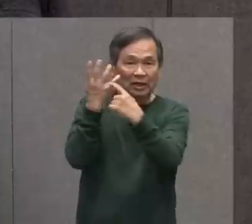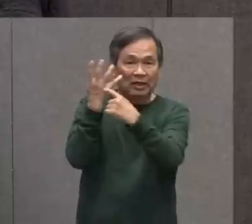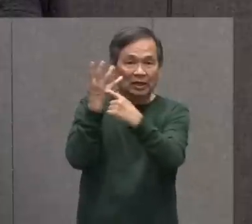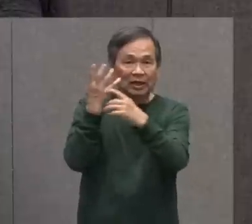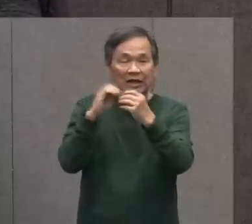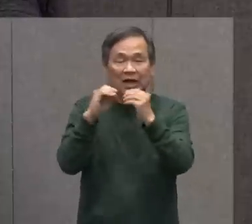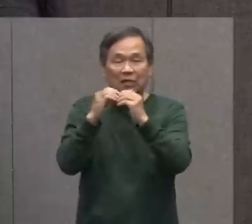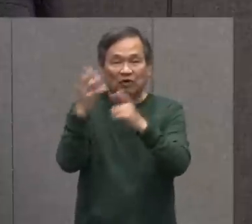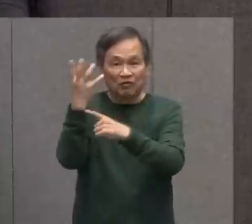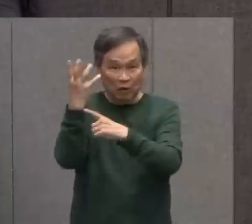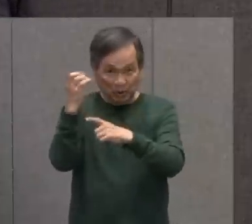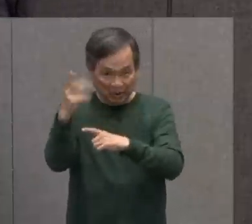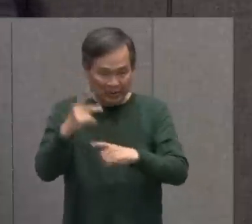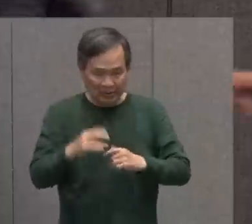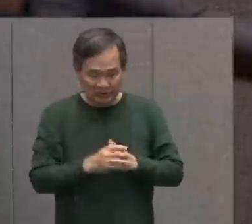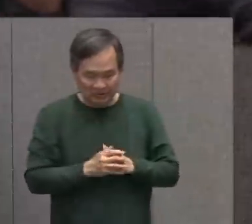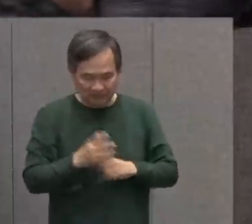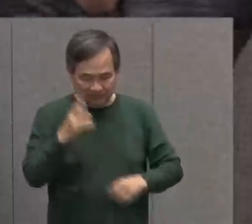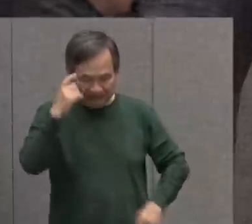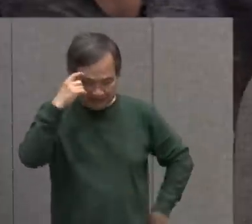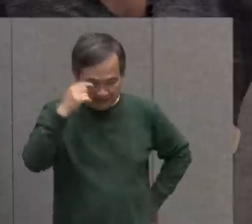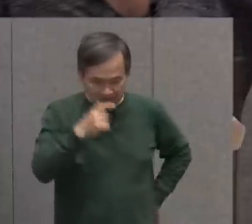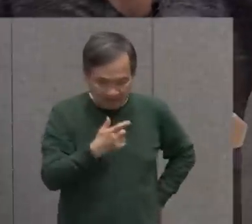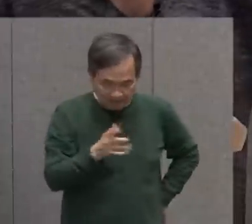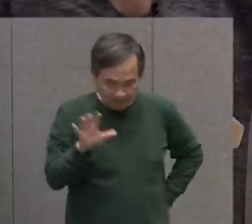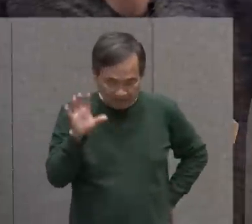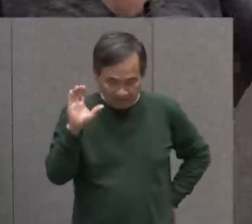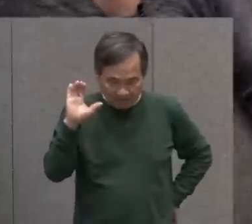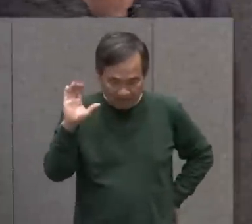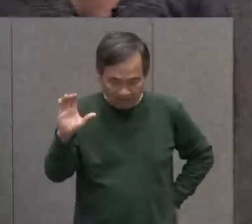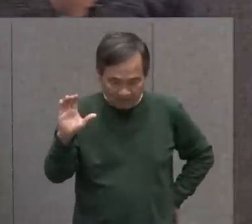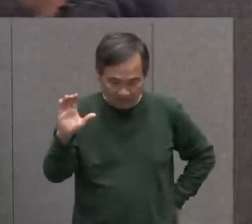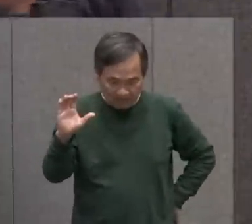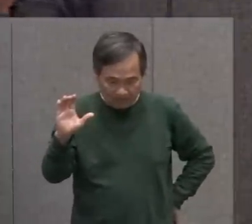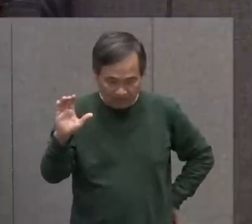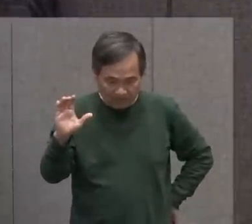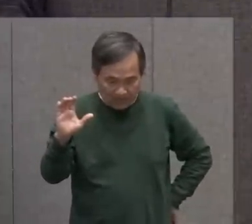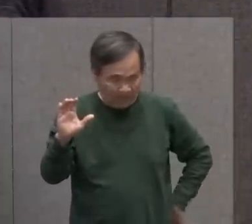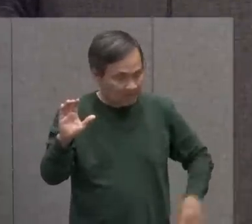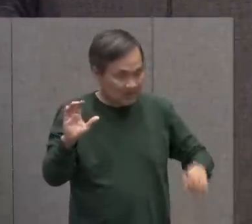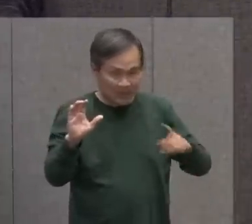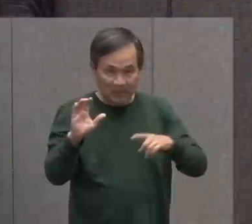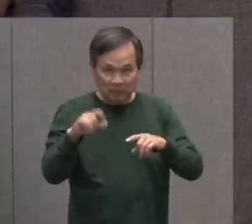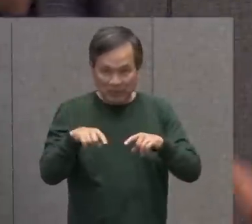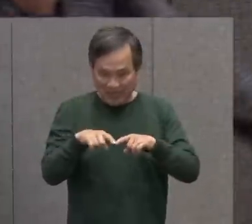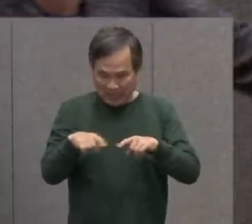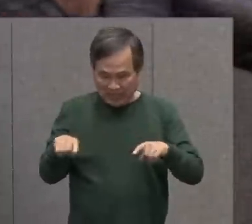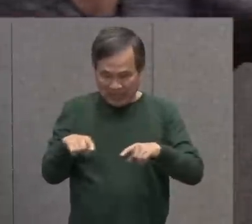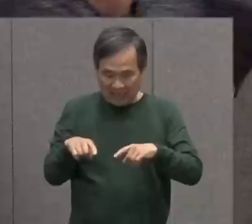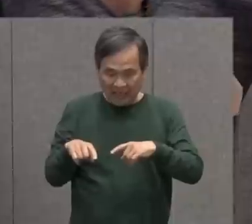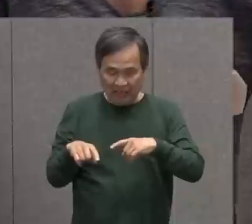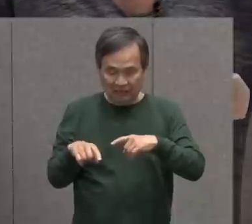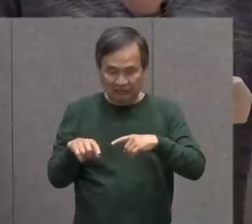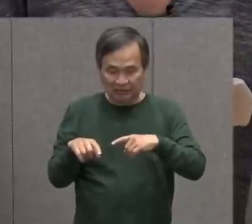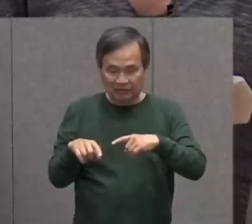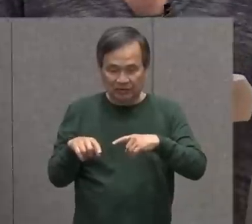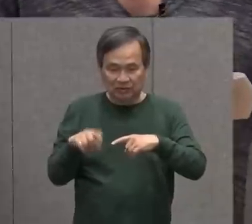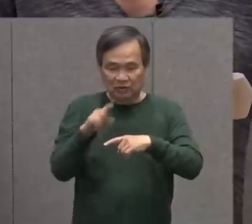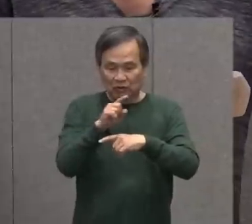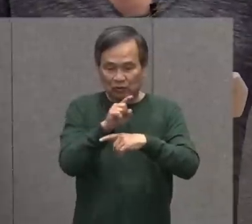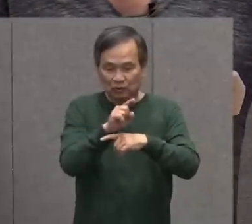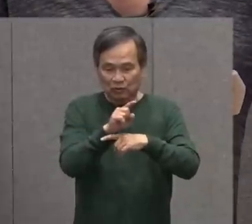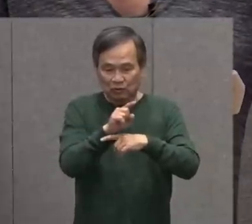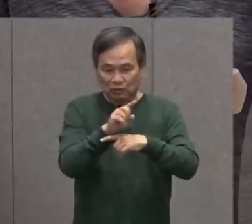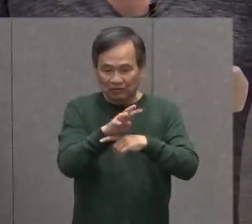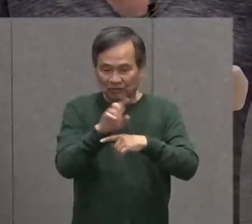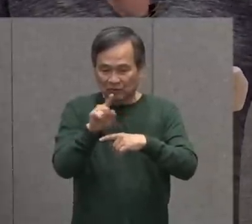So what if I thought about making a hole out of my half? I could add another, because 2/4 is